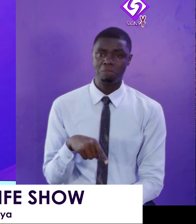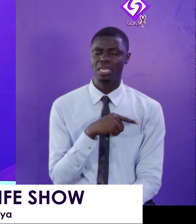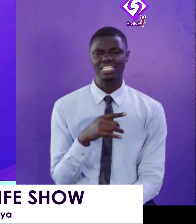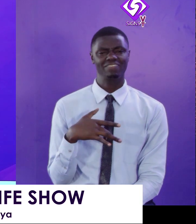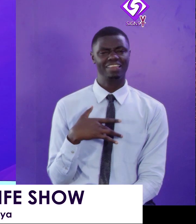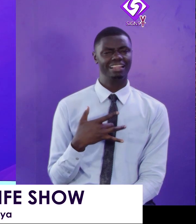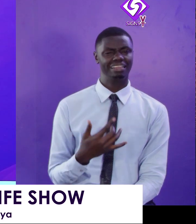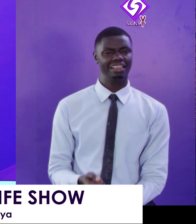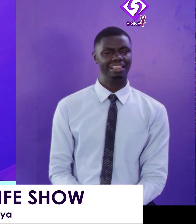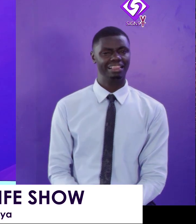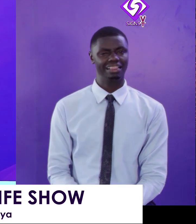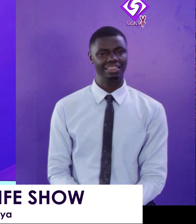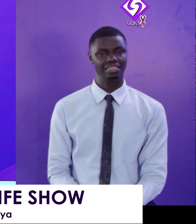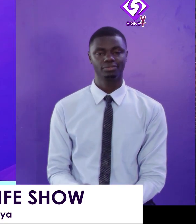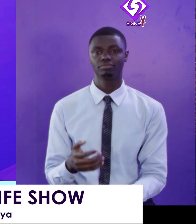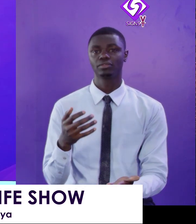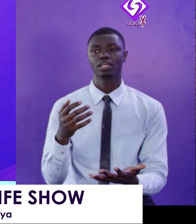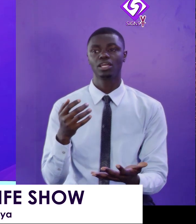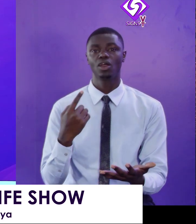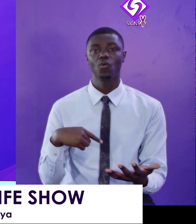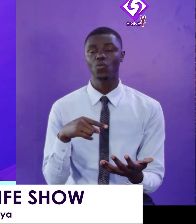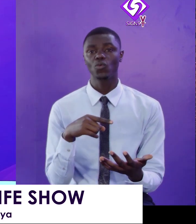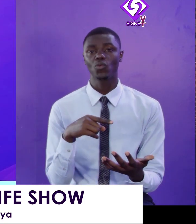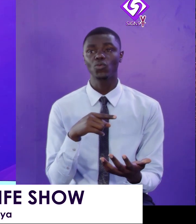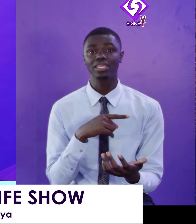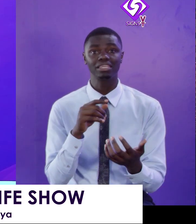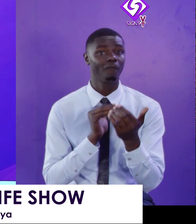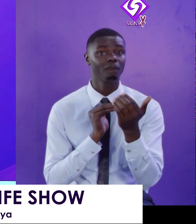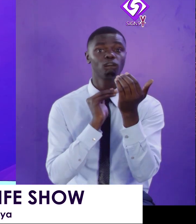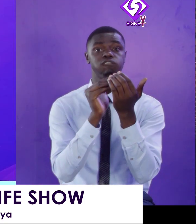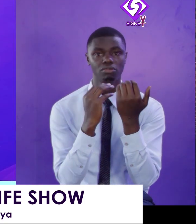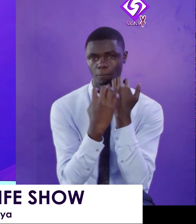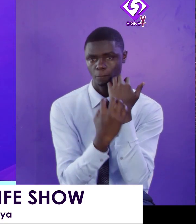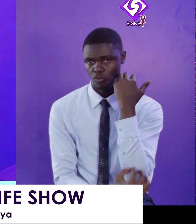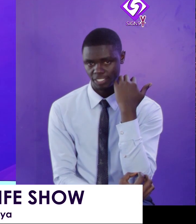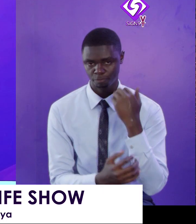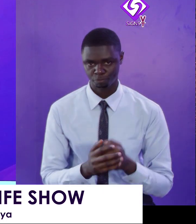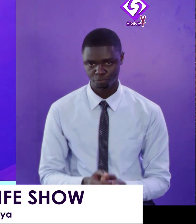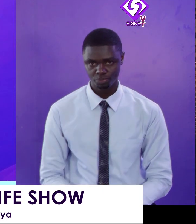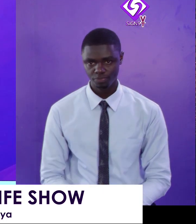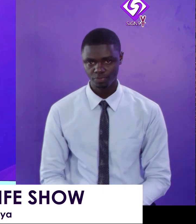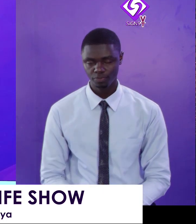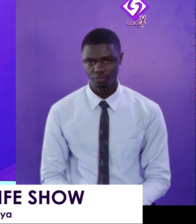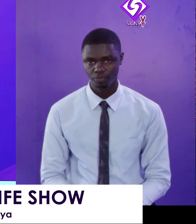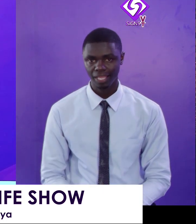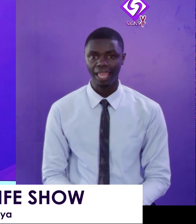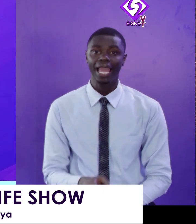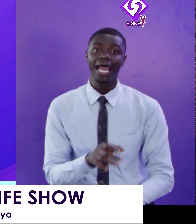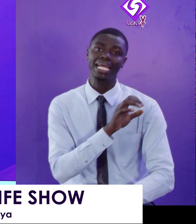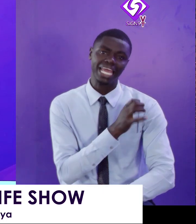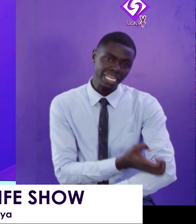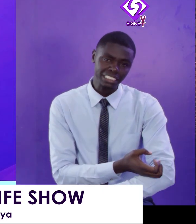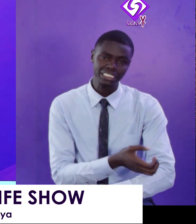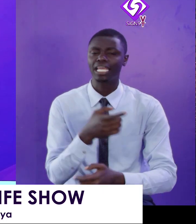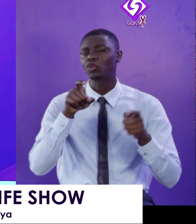like we are just maybe a paycheck away from poverty. And that takes away a lot of control